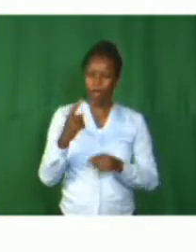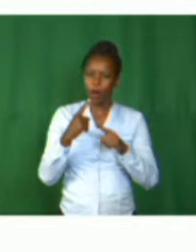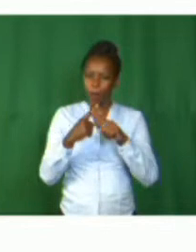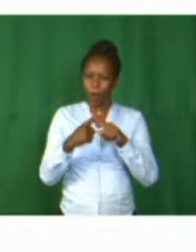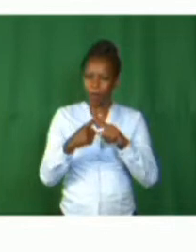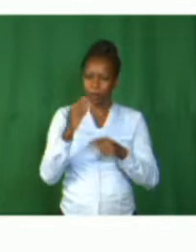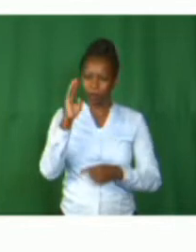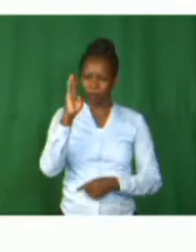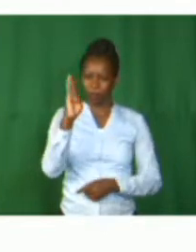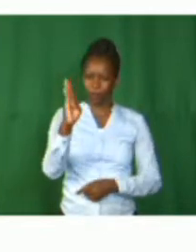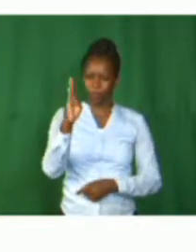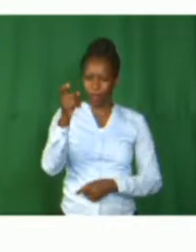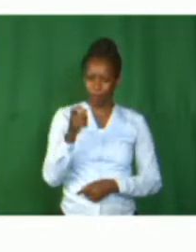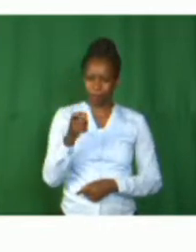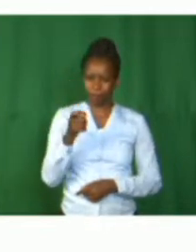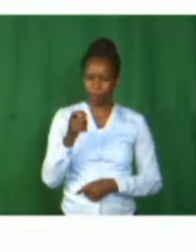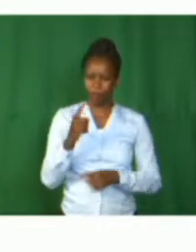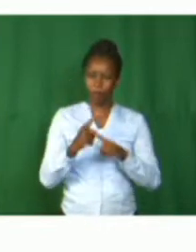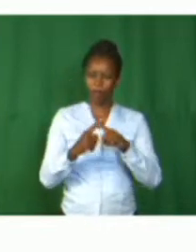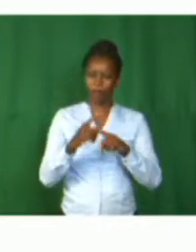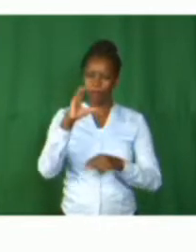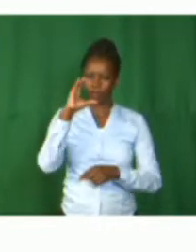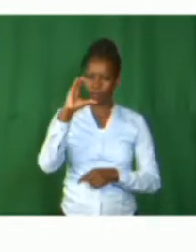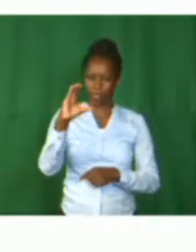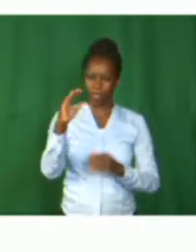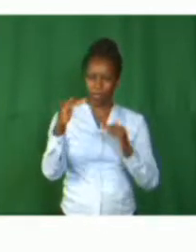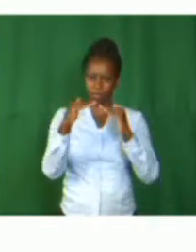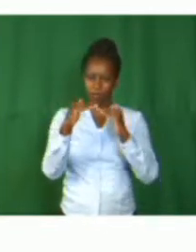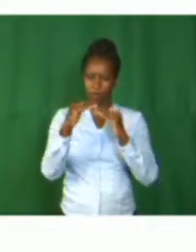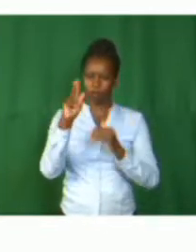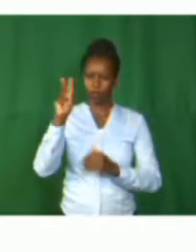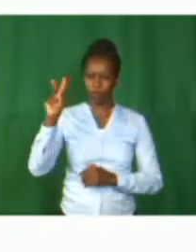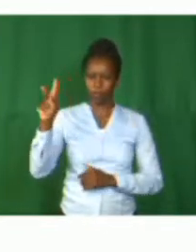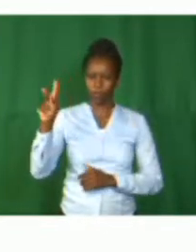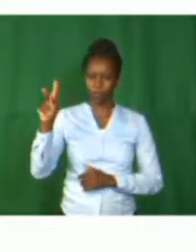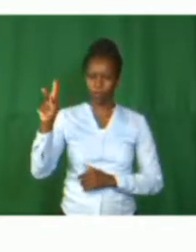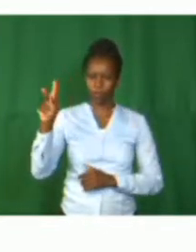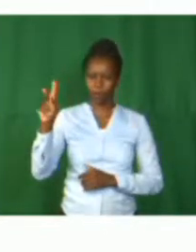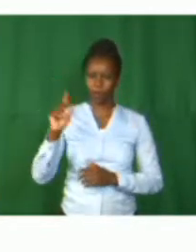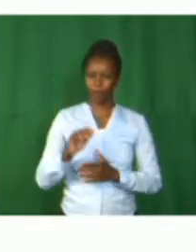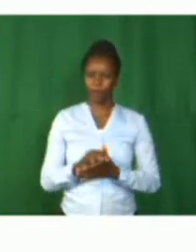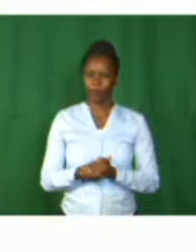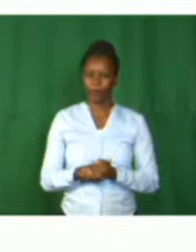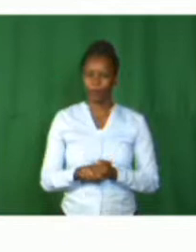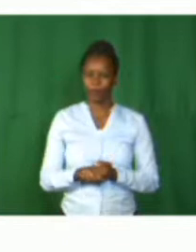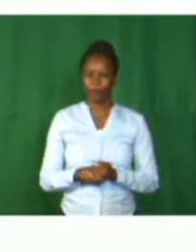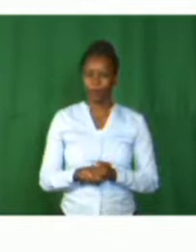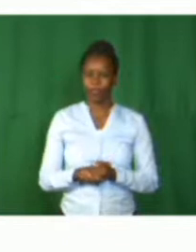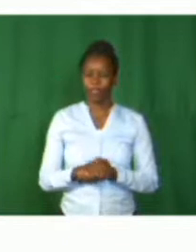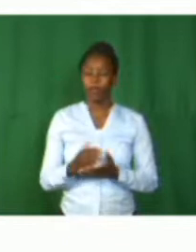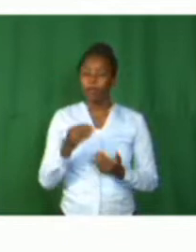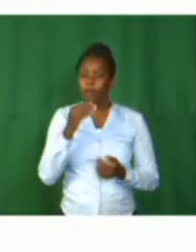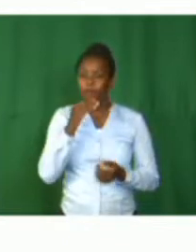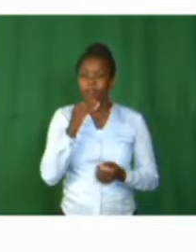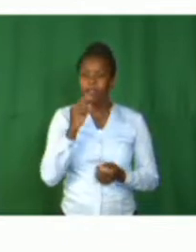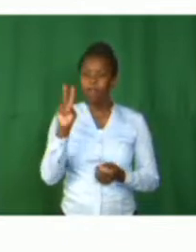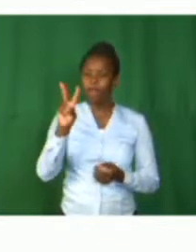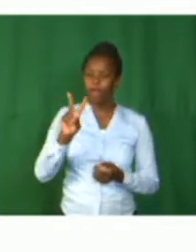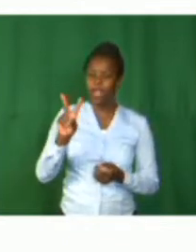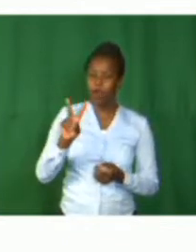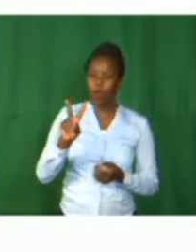squared plus bx plus c is equal to k, where we are saying now the values of